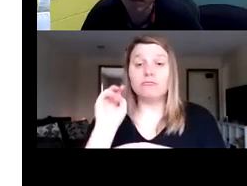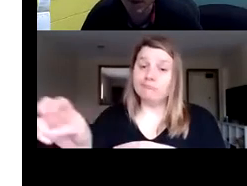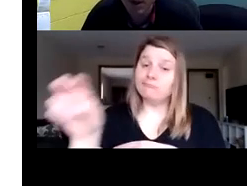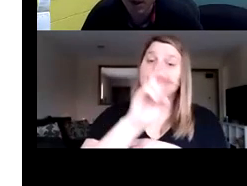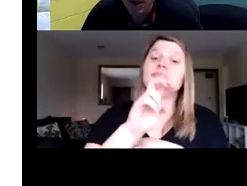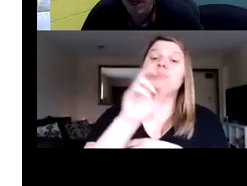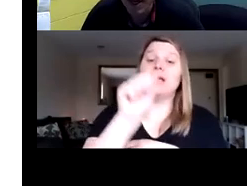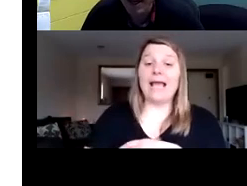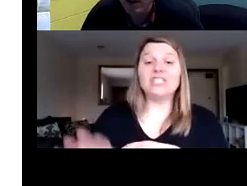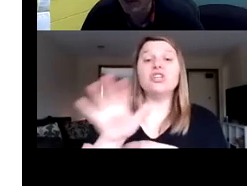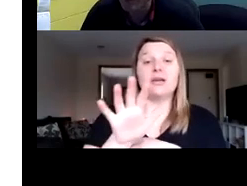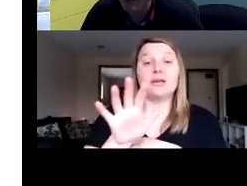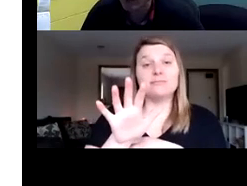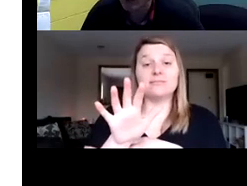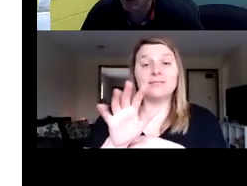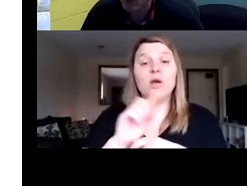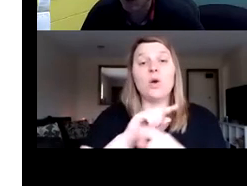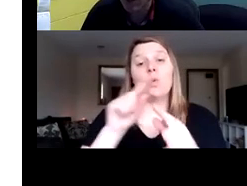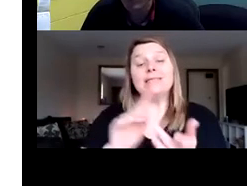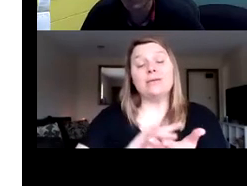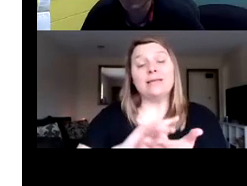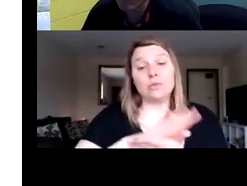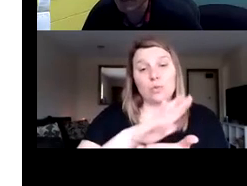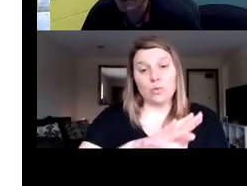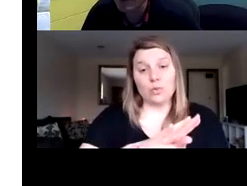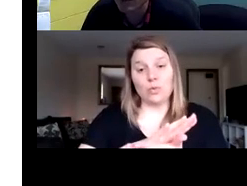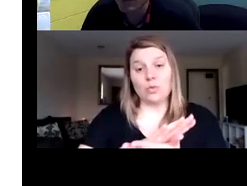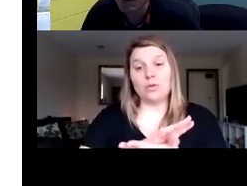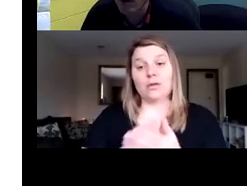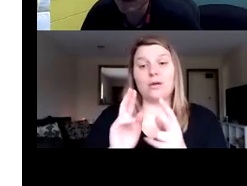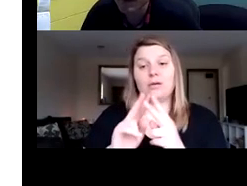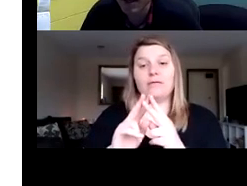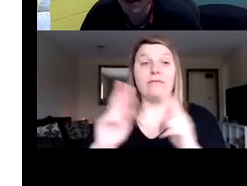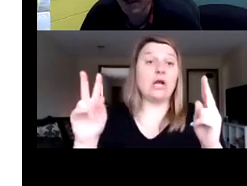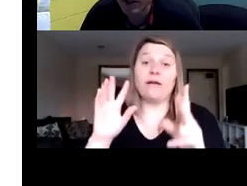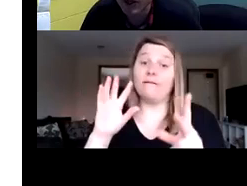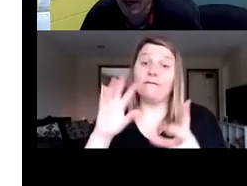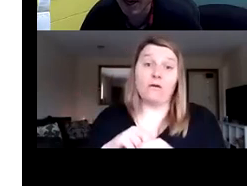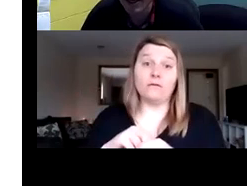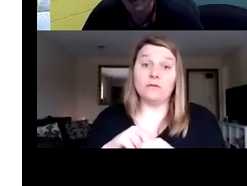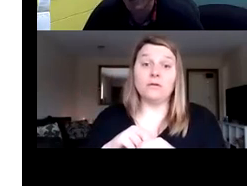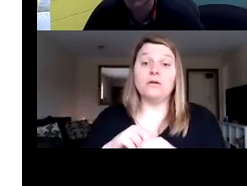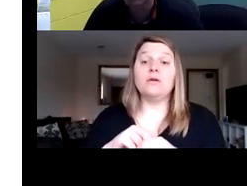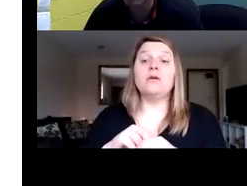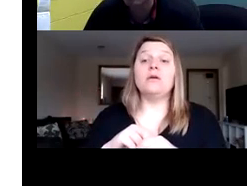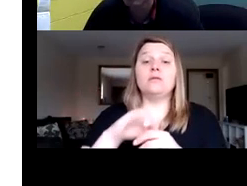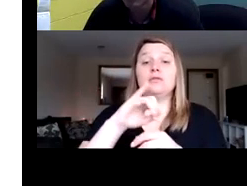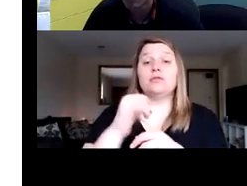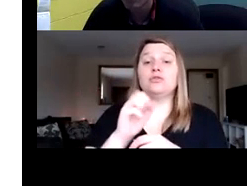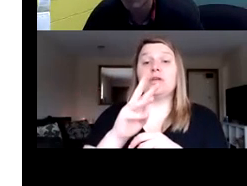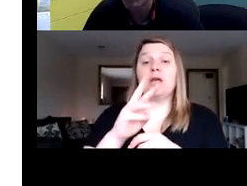Asia. Went to medical school. I was very involved in JDOC. I had